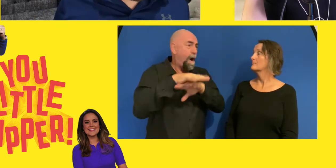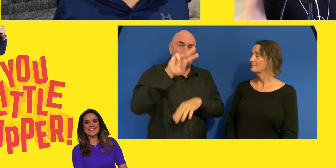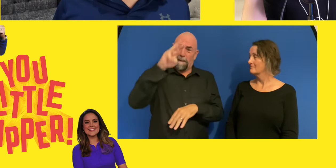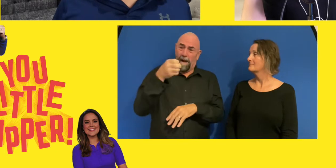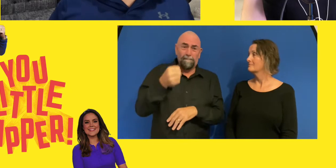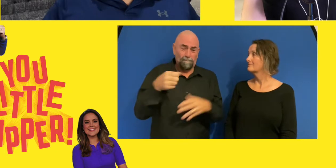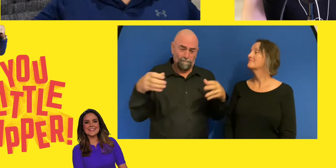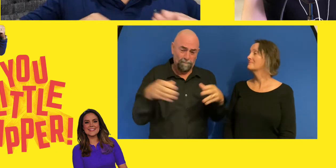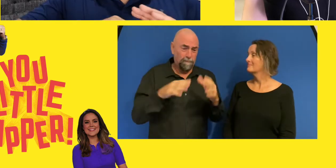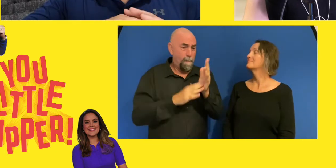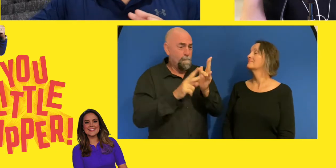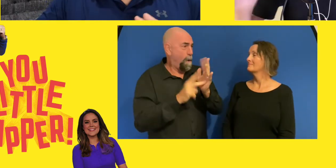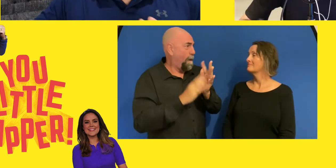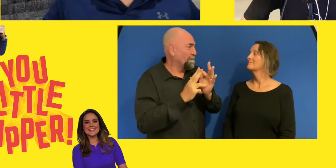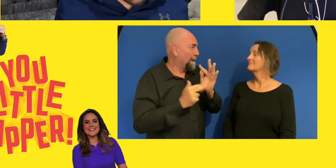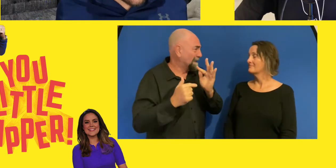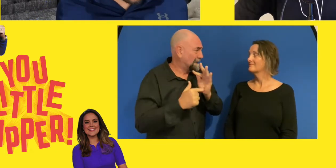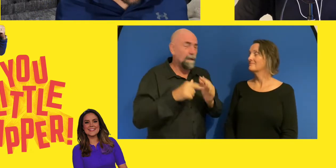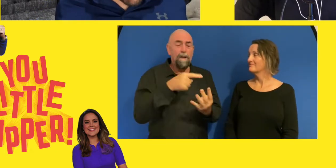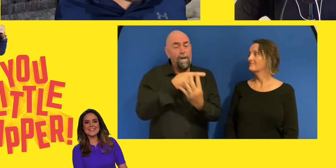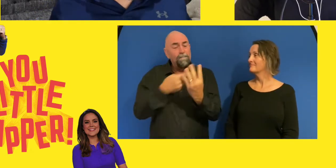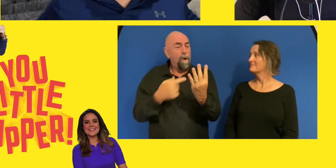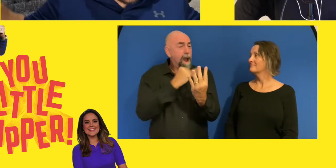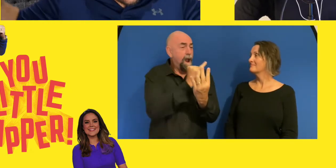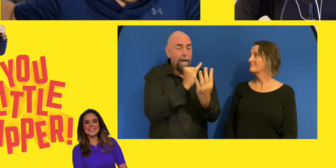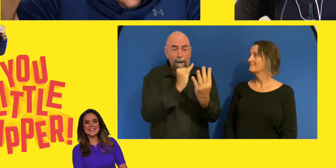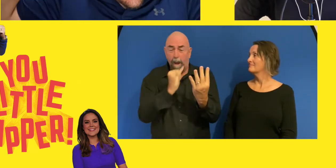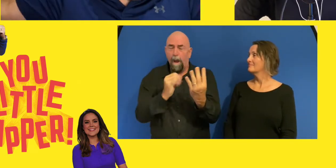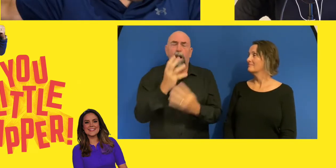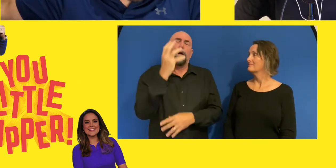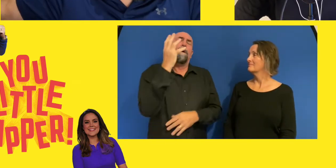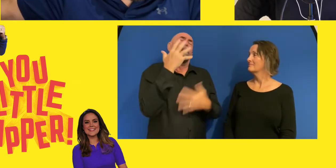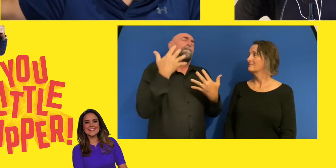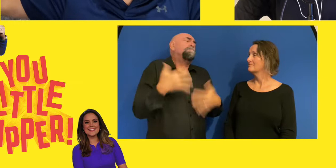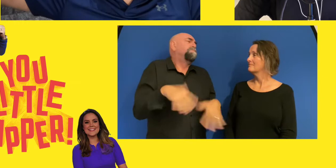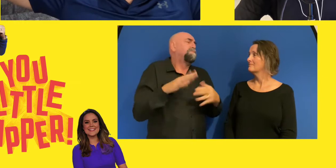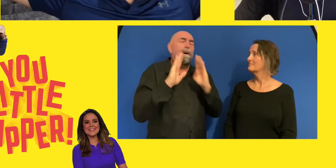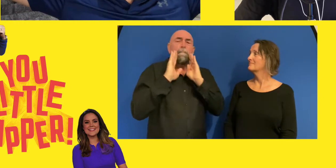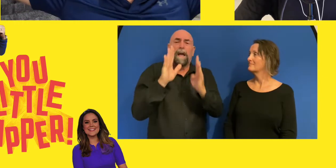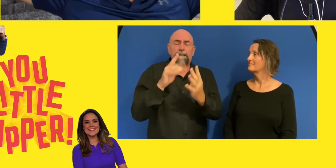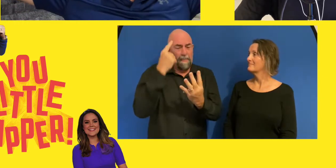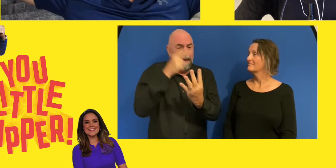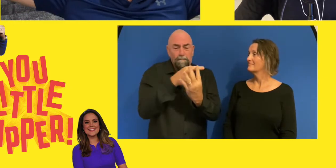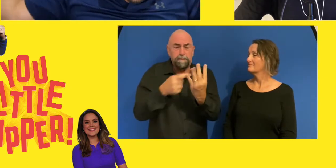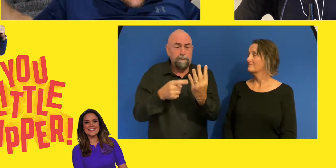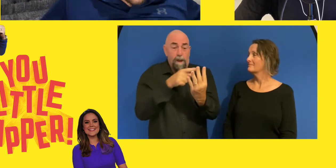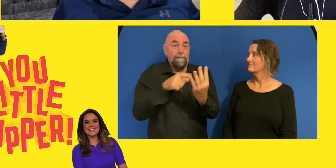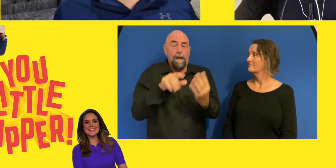as well. So those 4 interviews were amazing, and each and every one of the interviews, let's forget about the